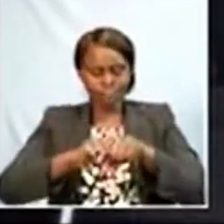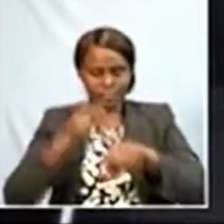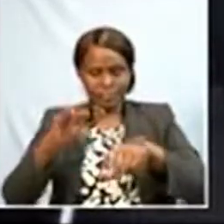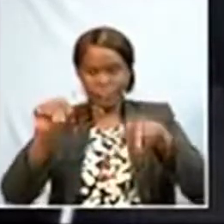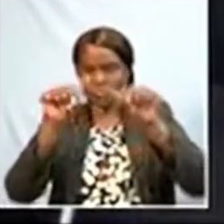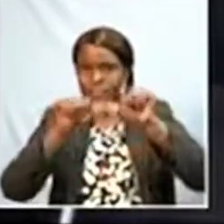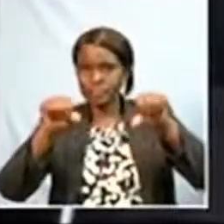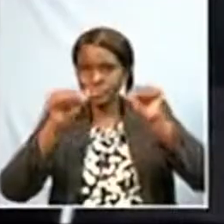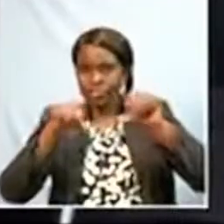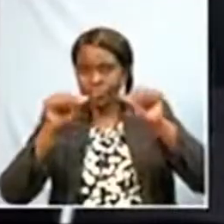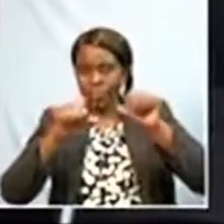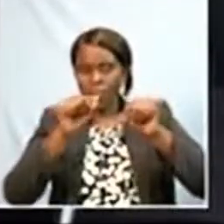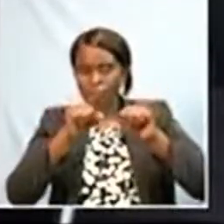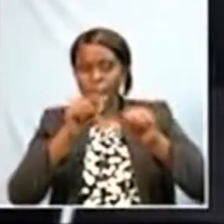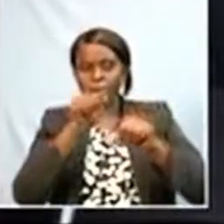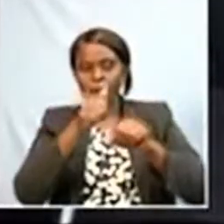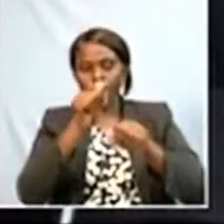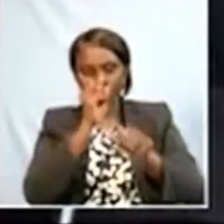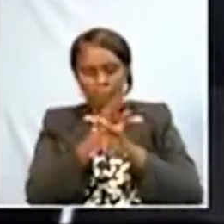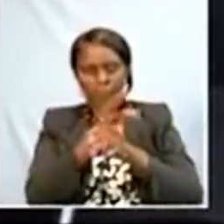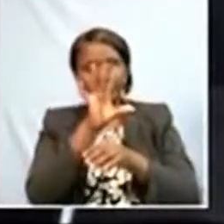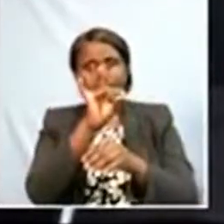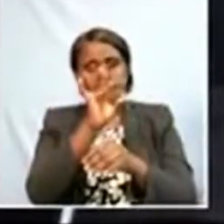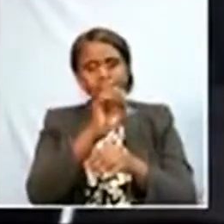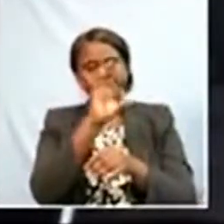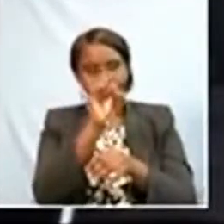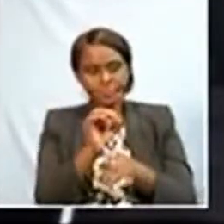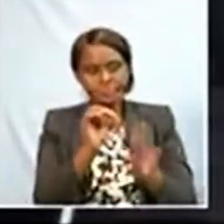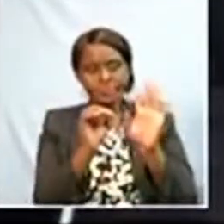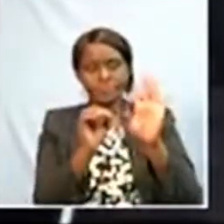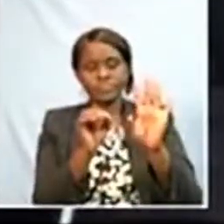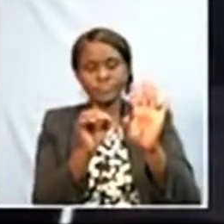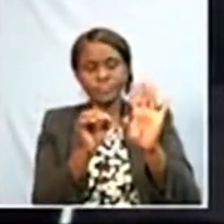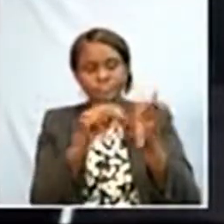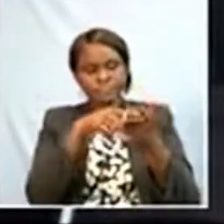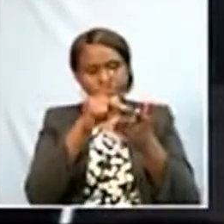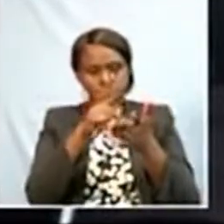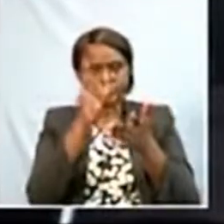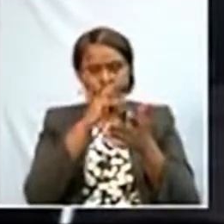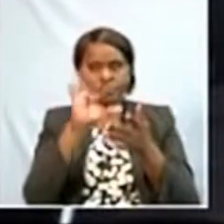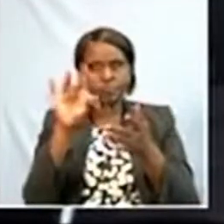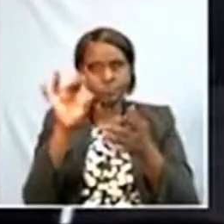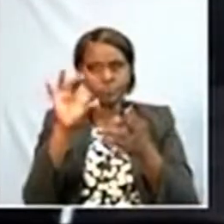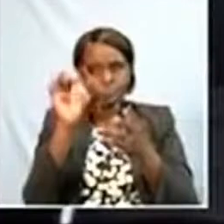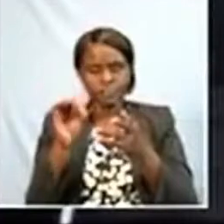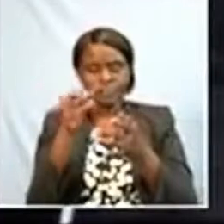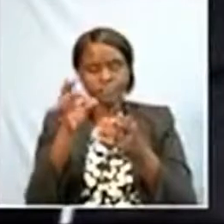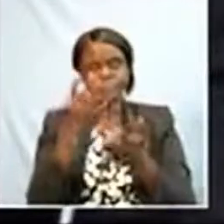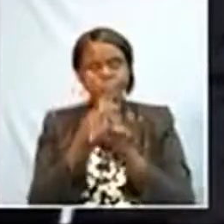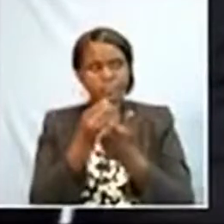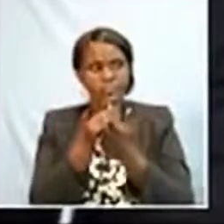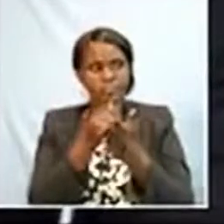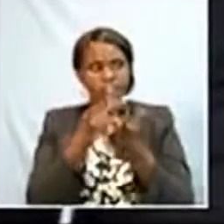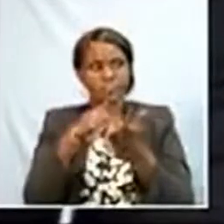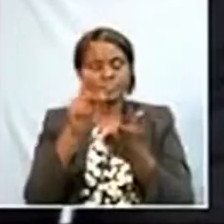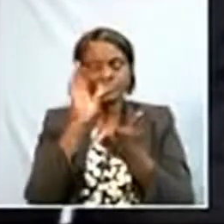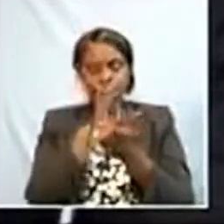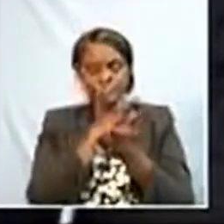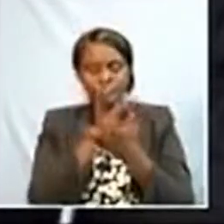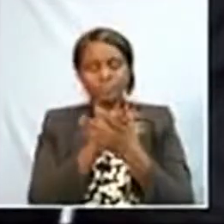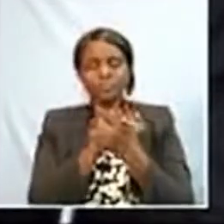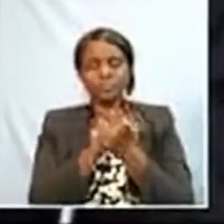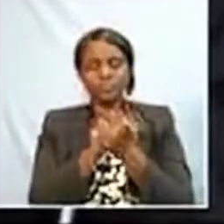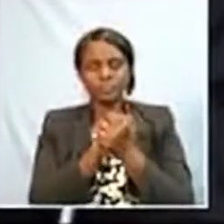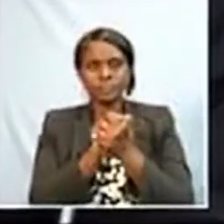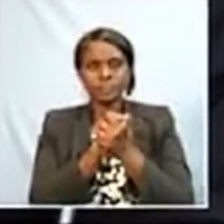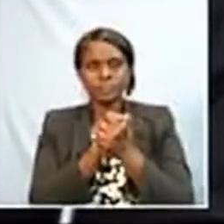audit, was already paid 80% of the funds. And